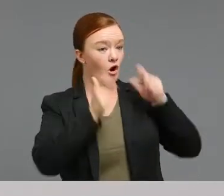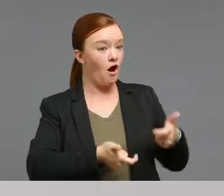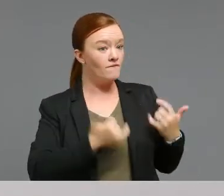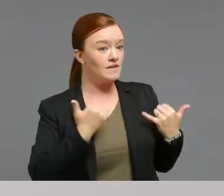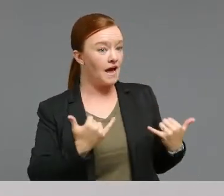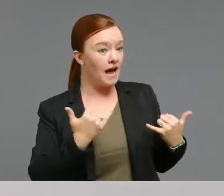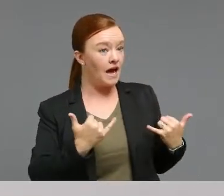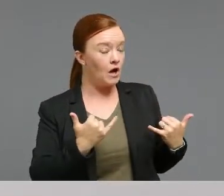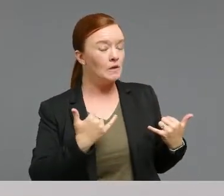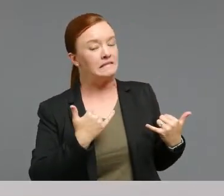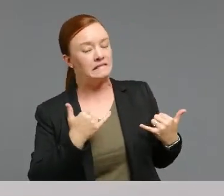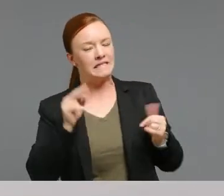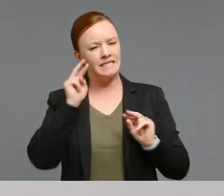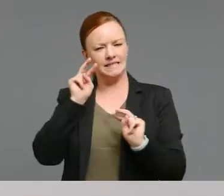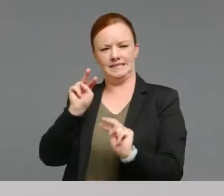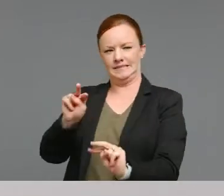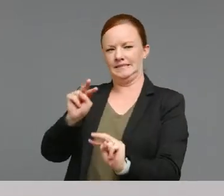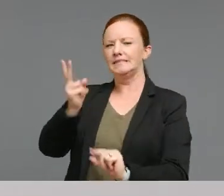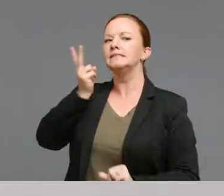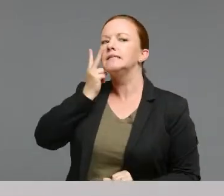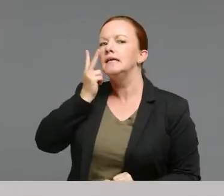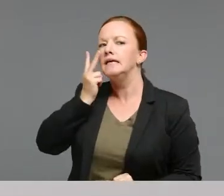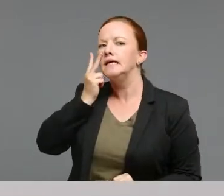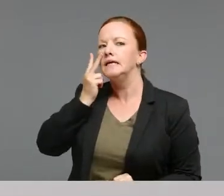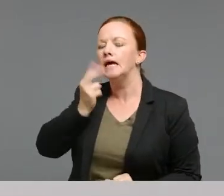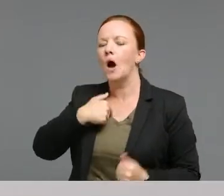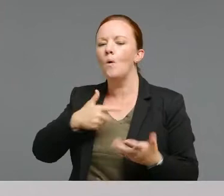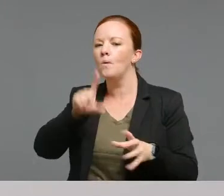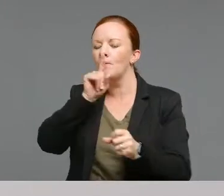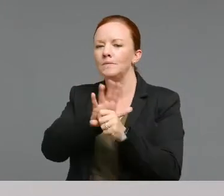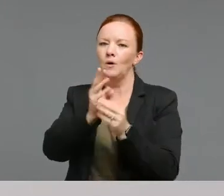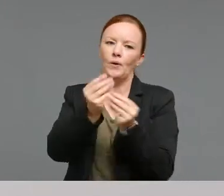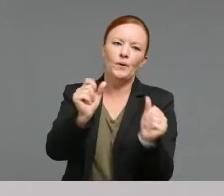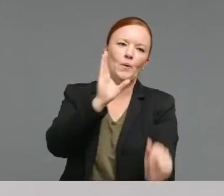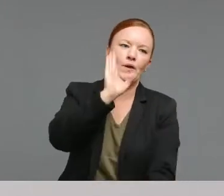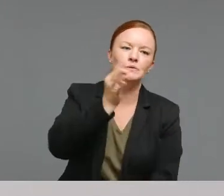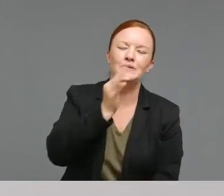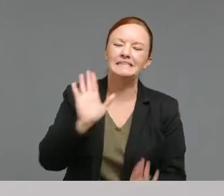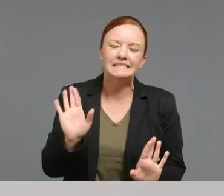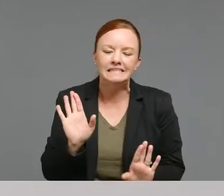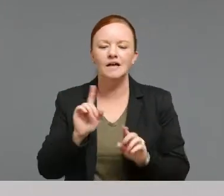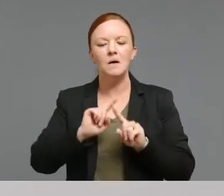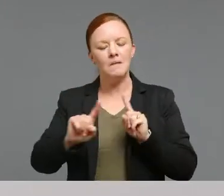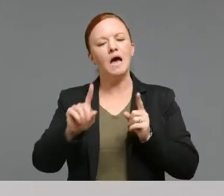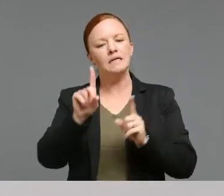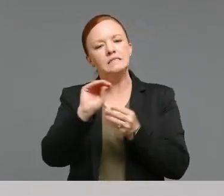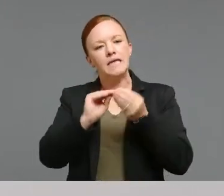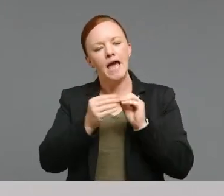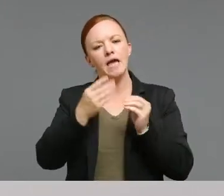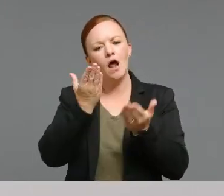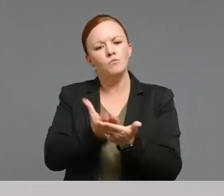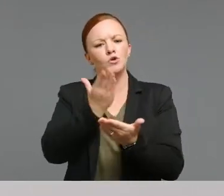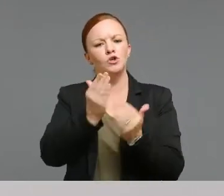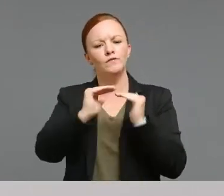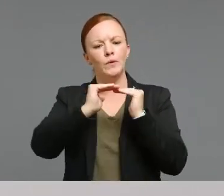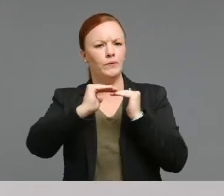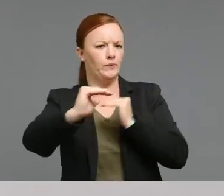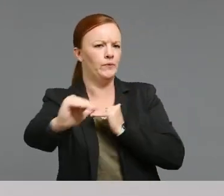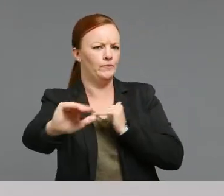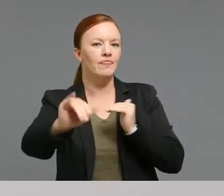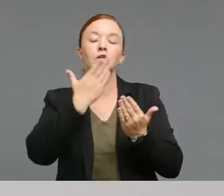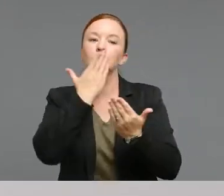little hesitant to say that we're definitely there, but our data is showing that we've reached a plateau. So that's a really good